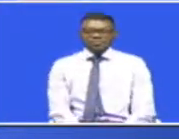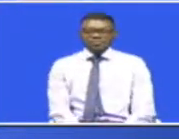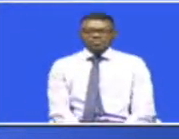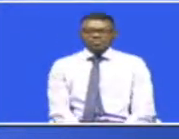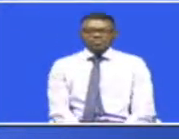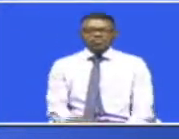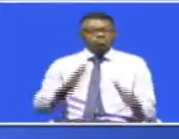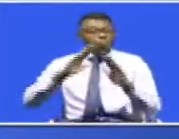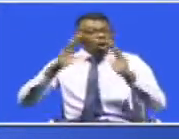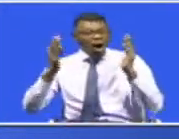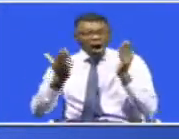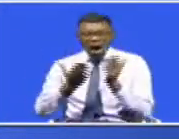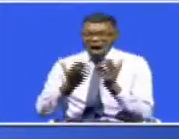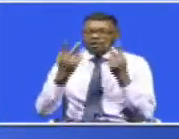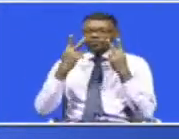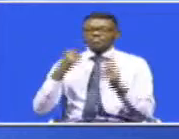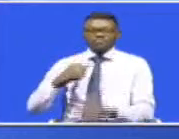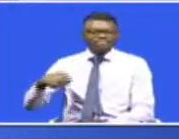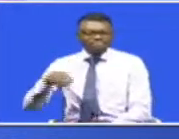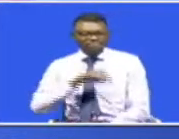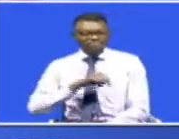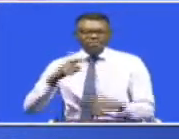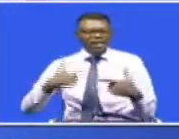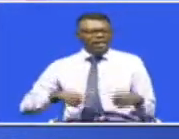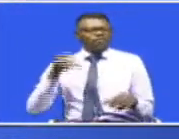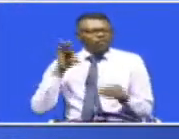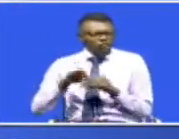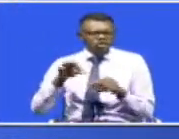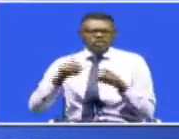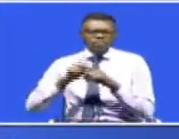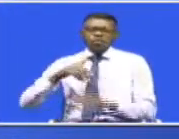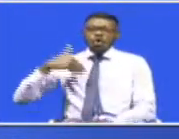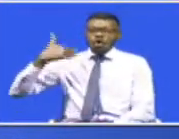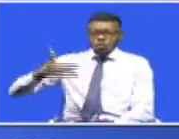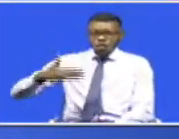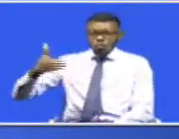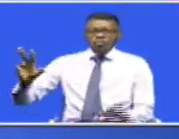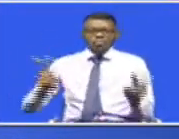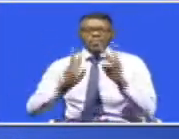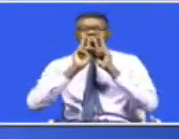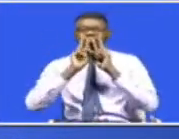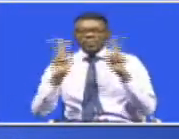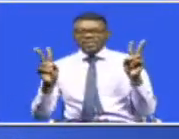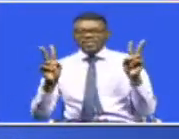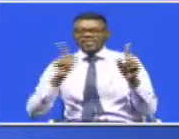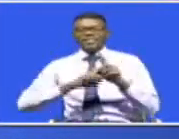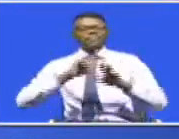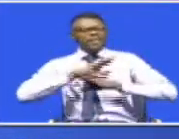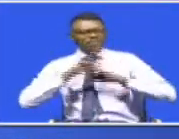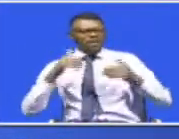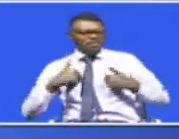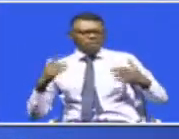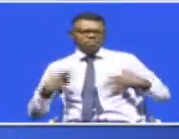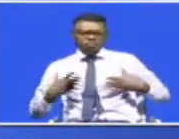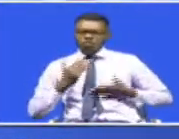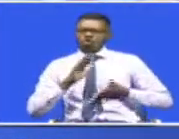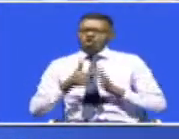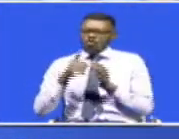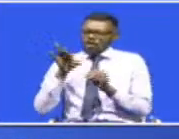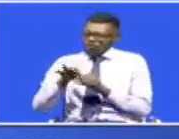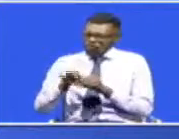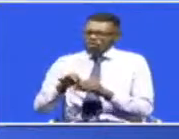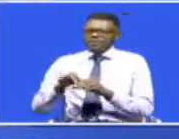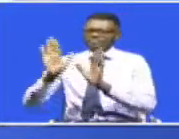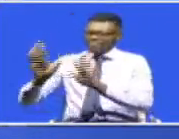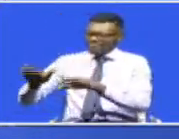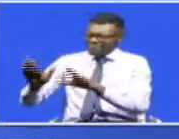The whole world is watching us. Let us vote as we always do, peacefully. There is ample time for everyone to vote. Just be patient.